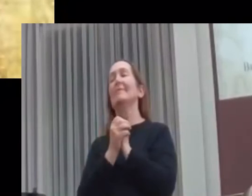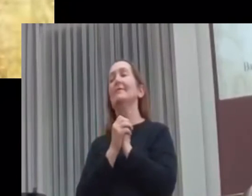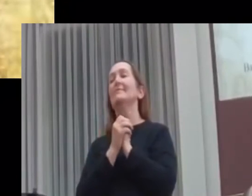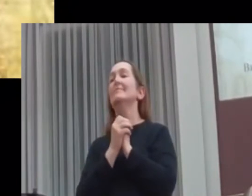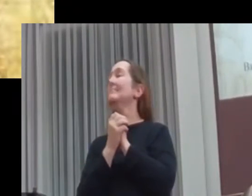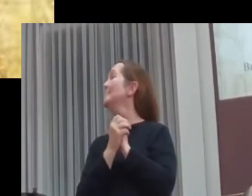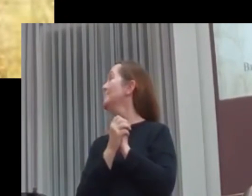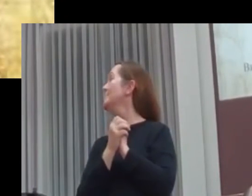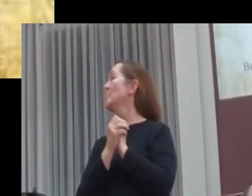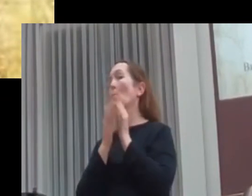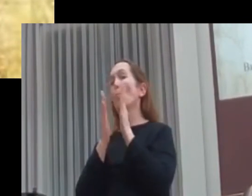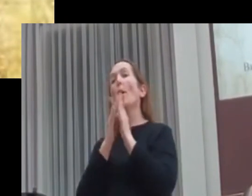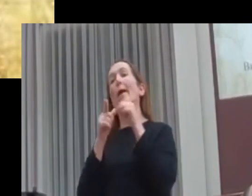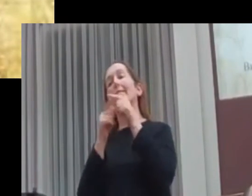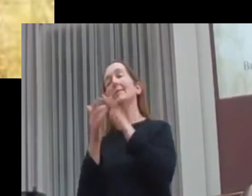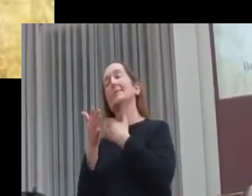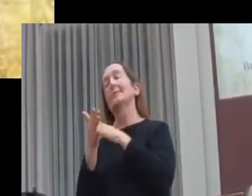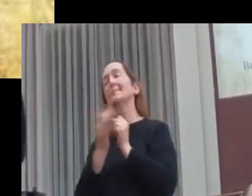sing a song as we go out.